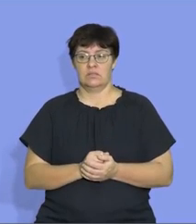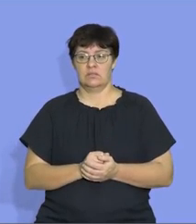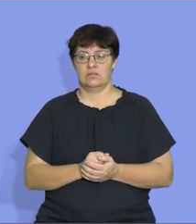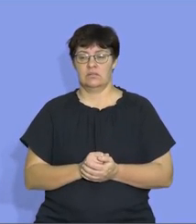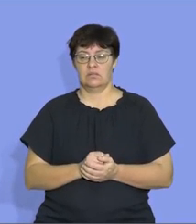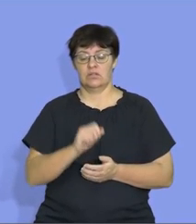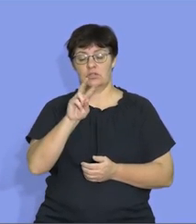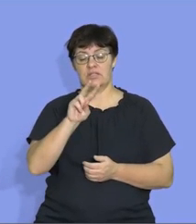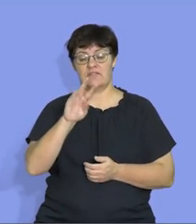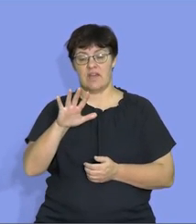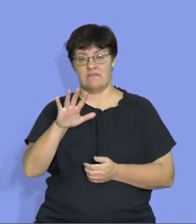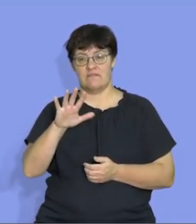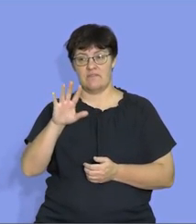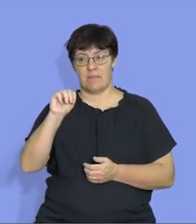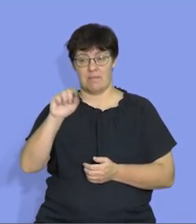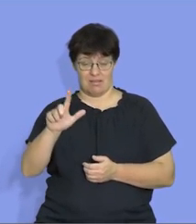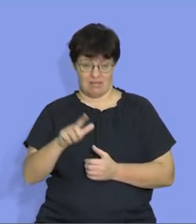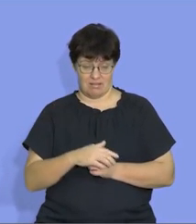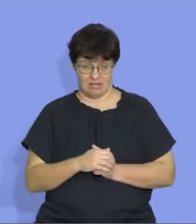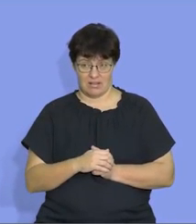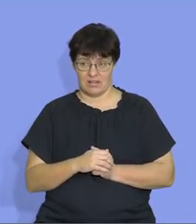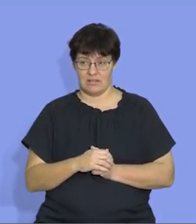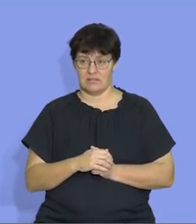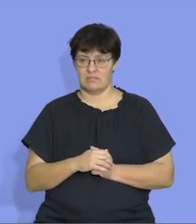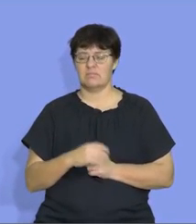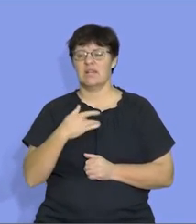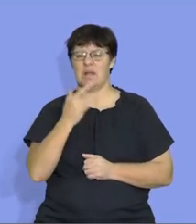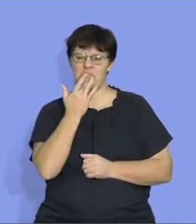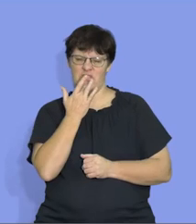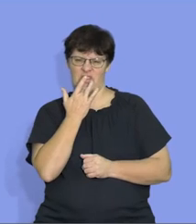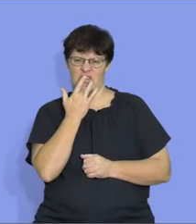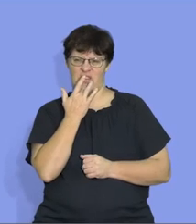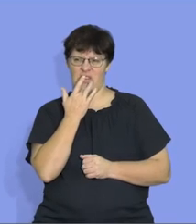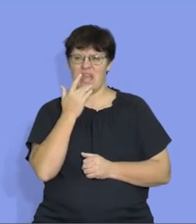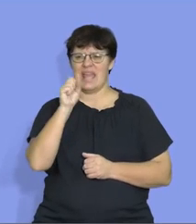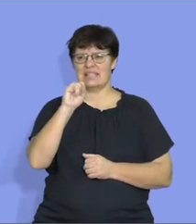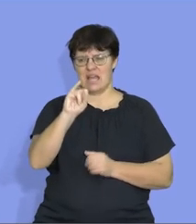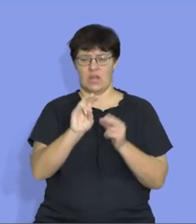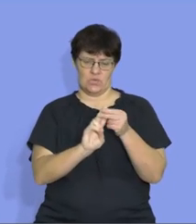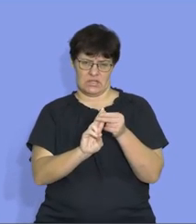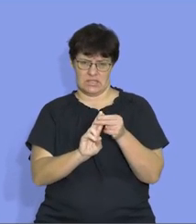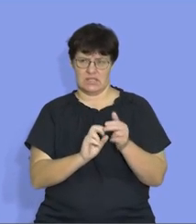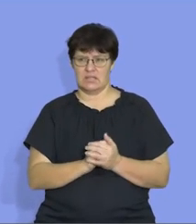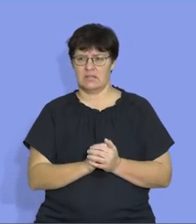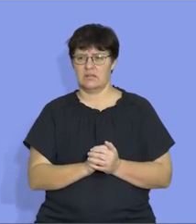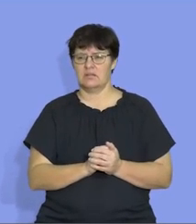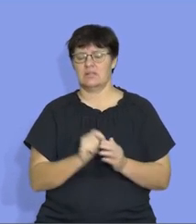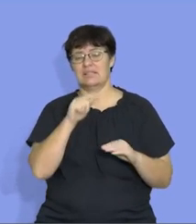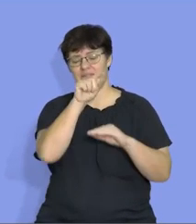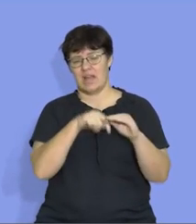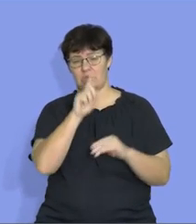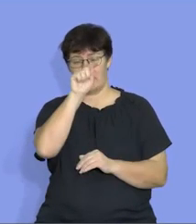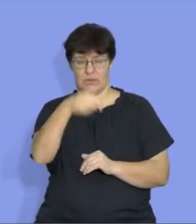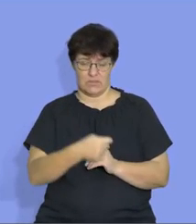25 cubic milliliters, 25 milliliters. I prefer to work with the SI unit. Is if you divide that by 1,000,